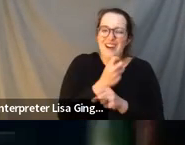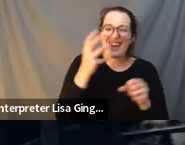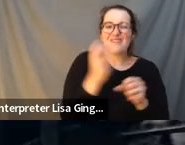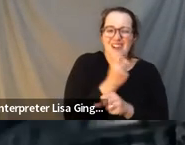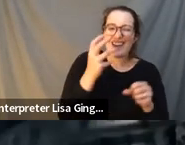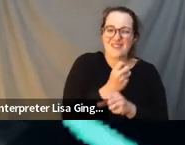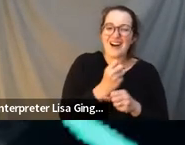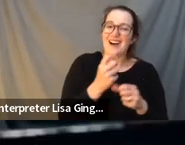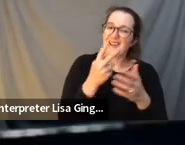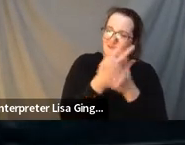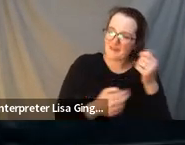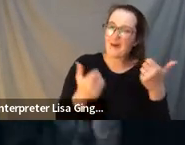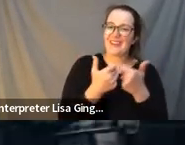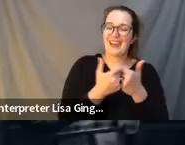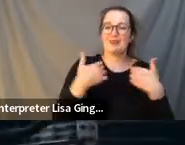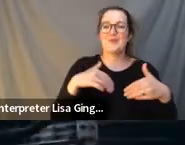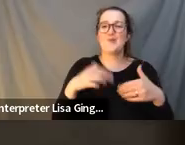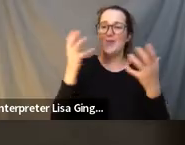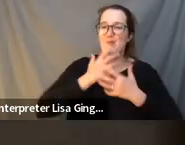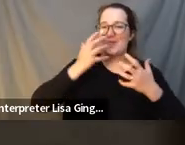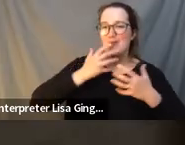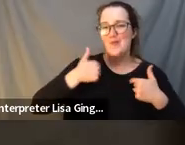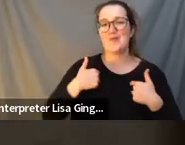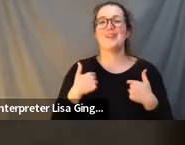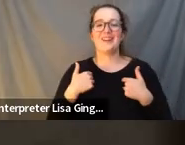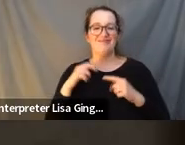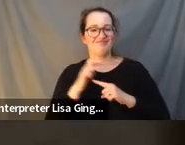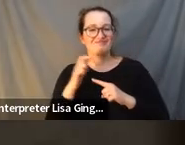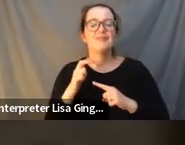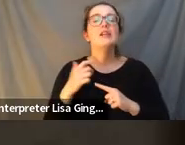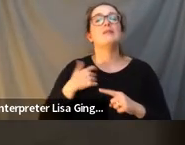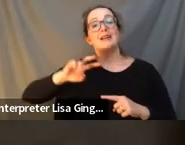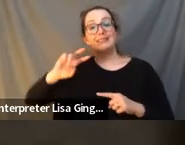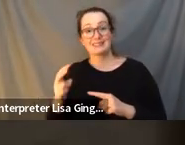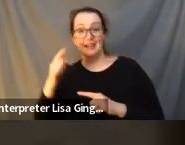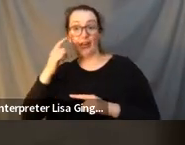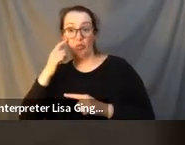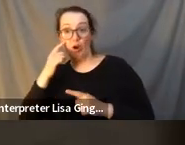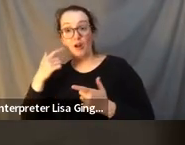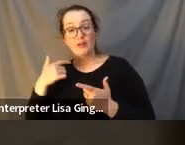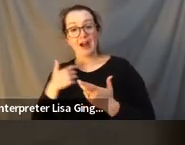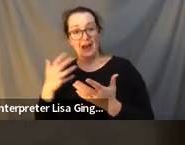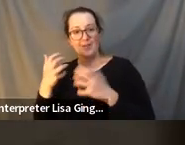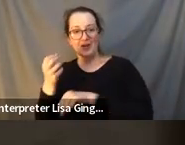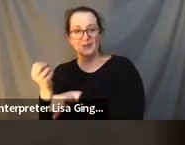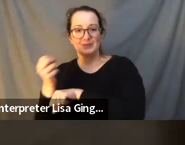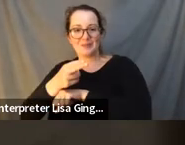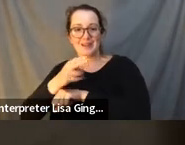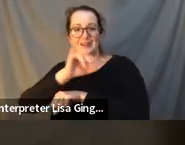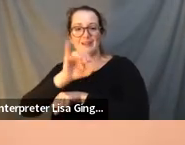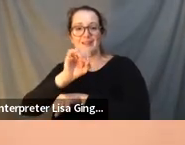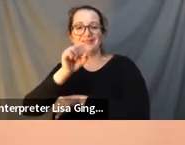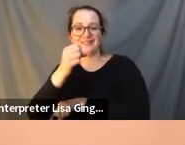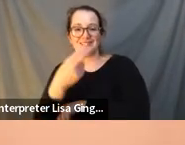I won both games. I'm amazing. And my second thought was, I want to beat Josh Flanagan playing